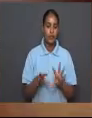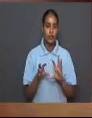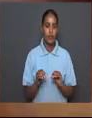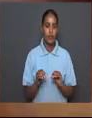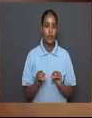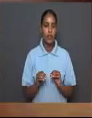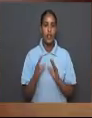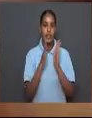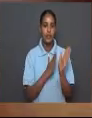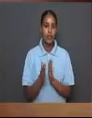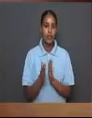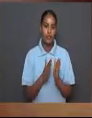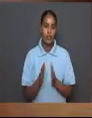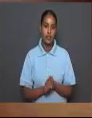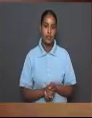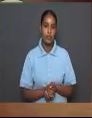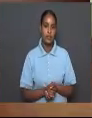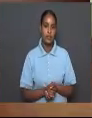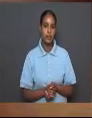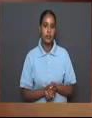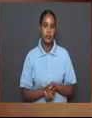Students, let's get ready.